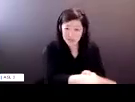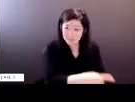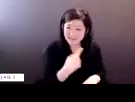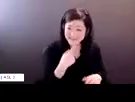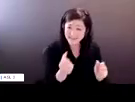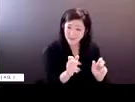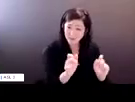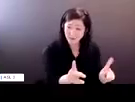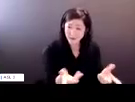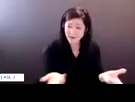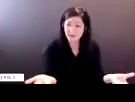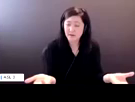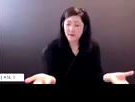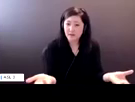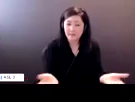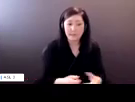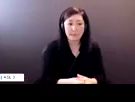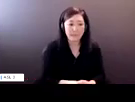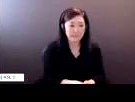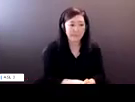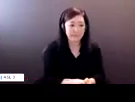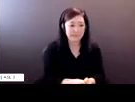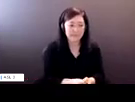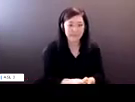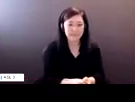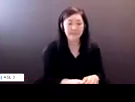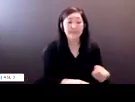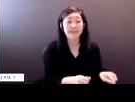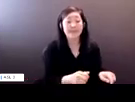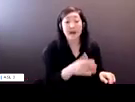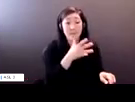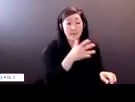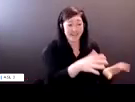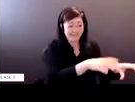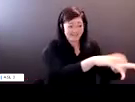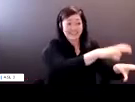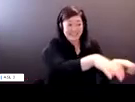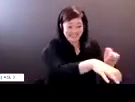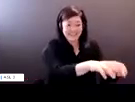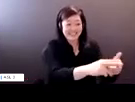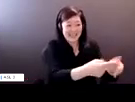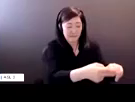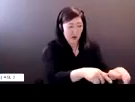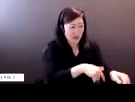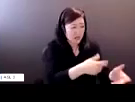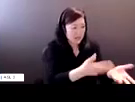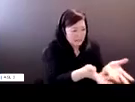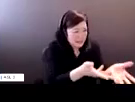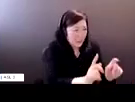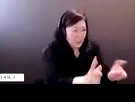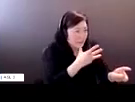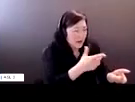okay? Through her mum's neighbour, she eventually located her mum in residential aged care in a nearby